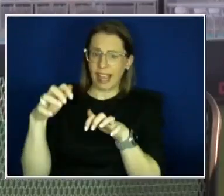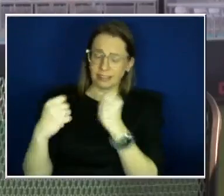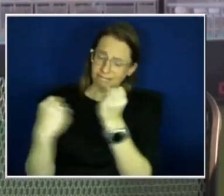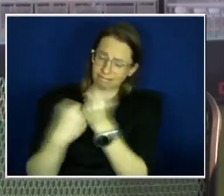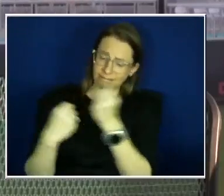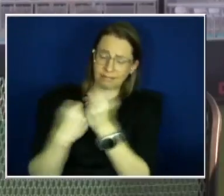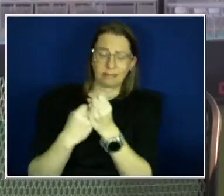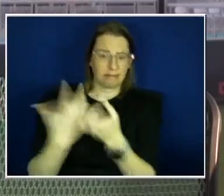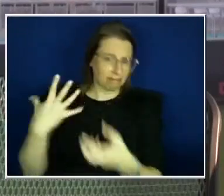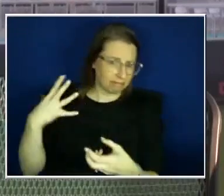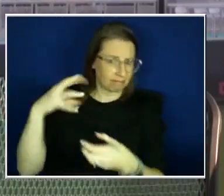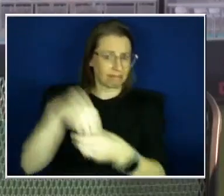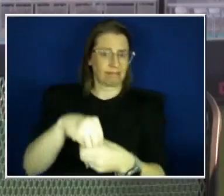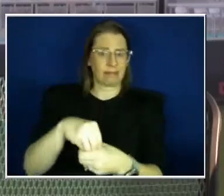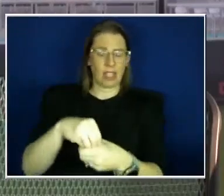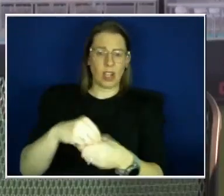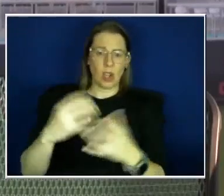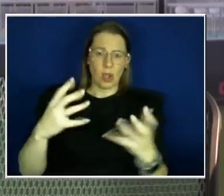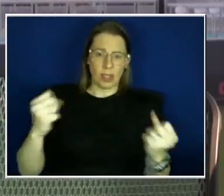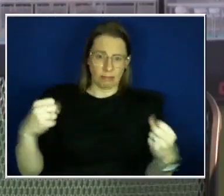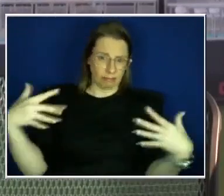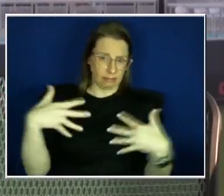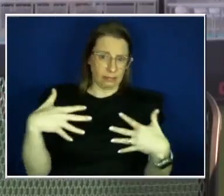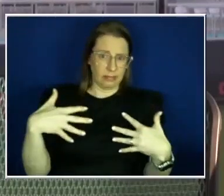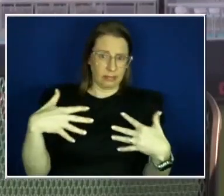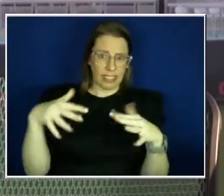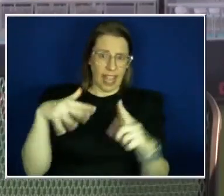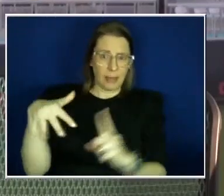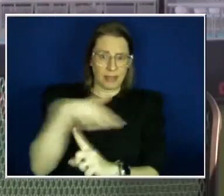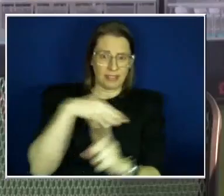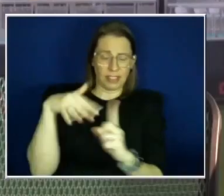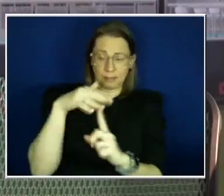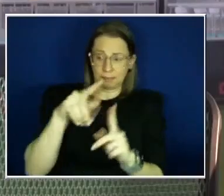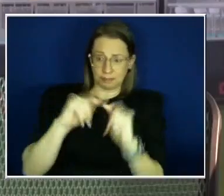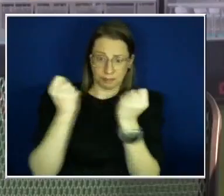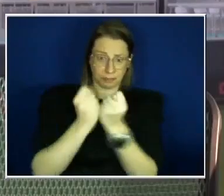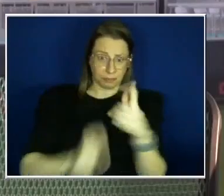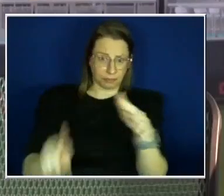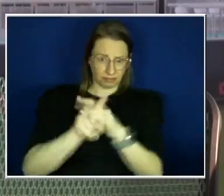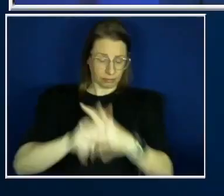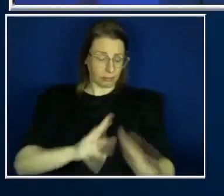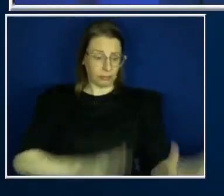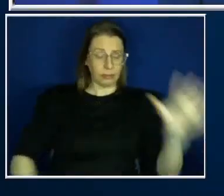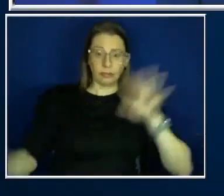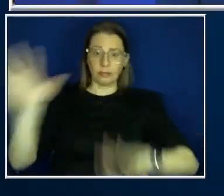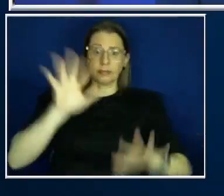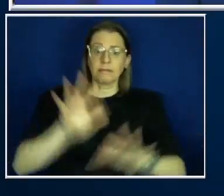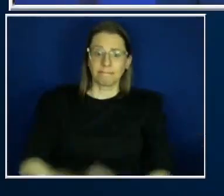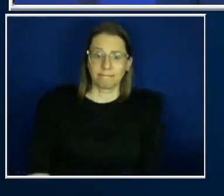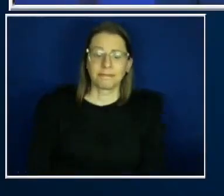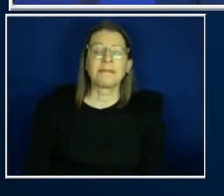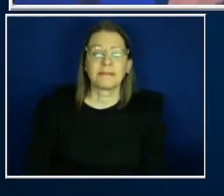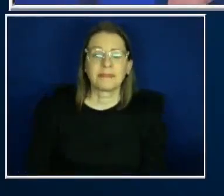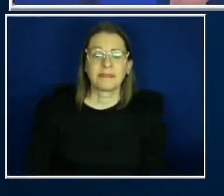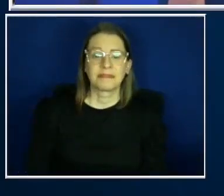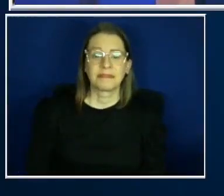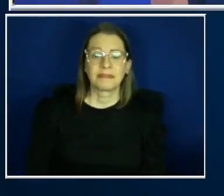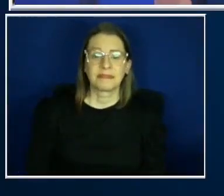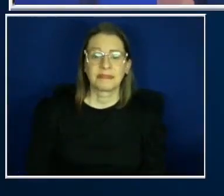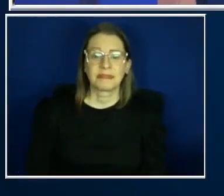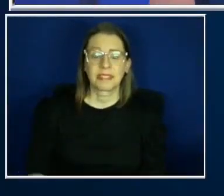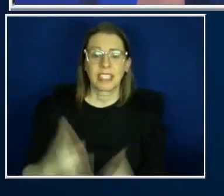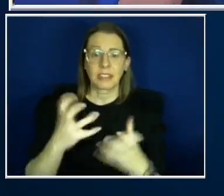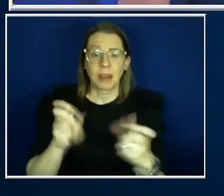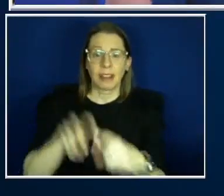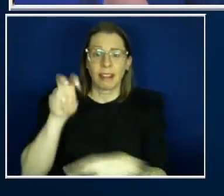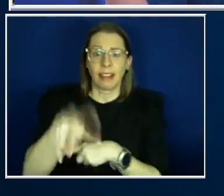this to be an intimidating atmosphere, and I think teams come in and they don't really know what hits them. Okay, and I know you don't want to get too ahead of yourself, but I'm not speaking from a